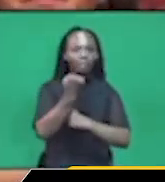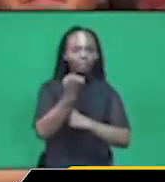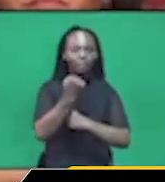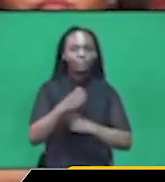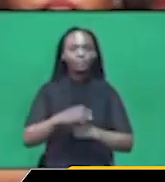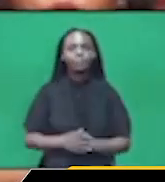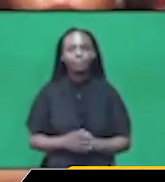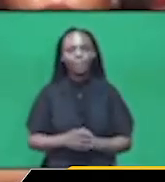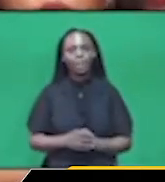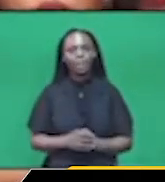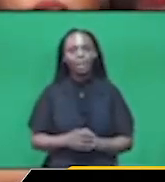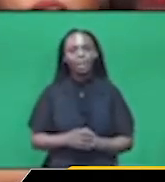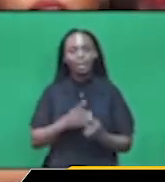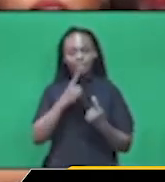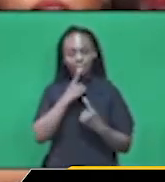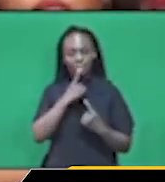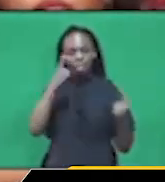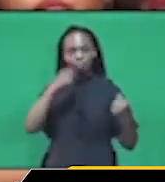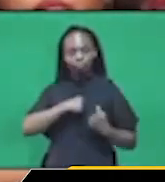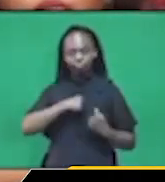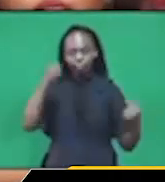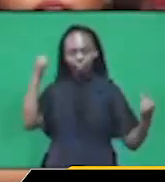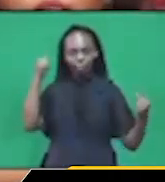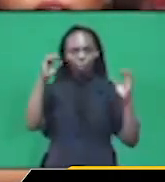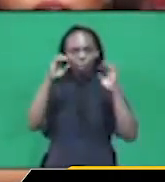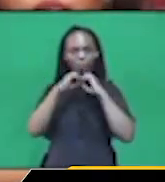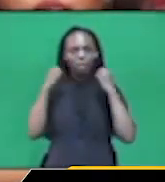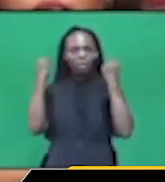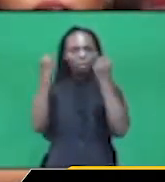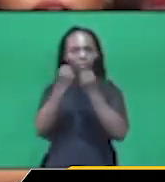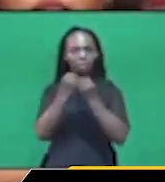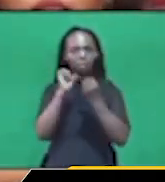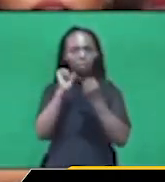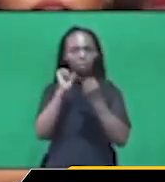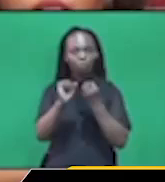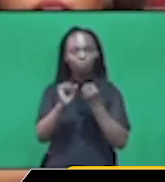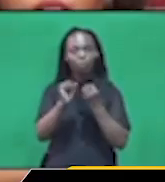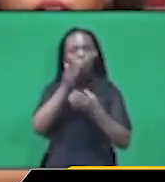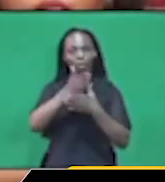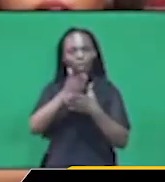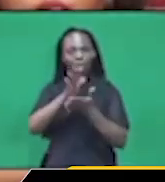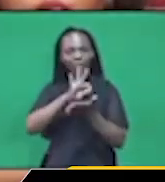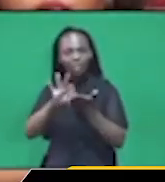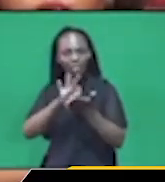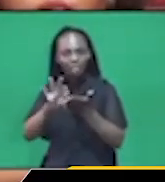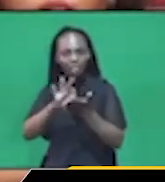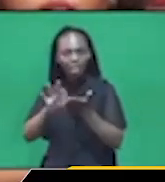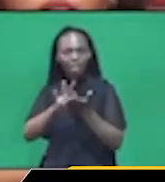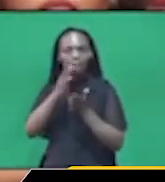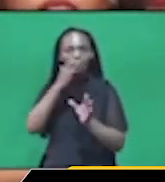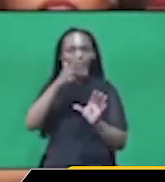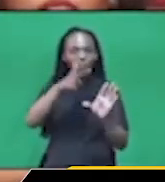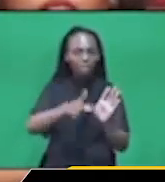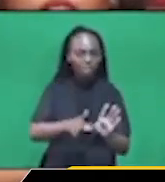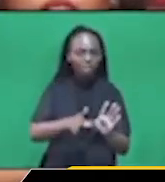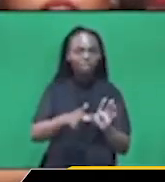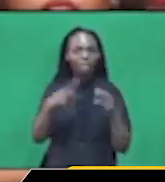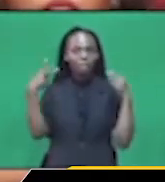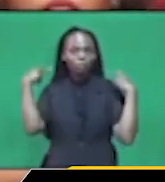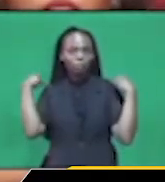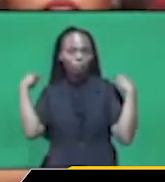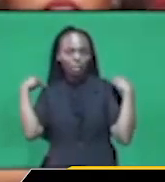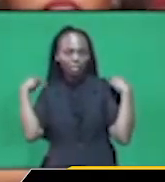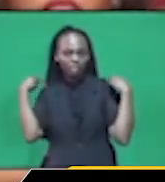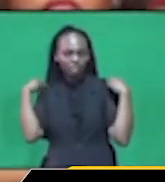an organization of the cleaners, domestic workers, petrol attendants, security